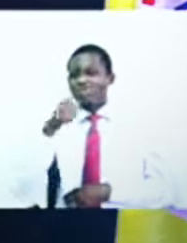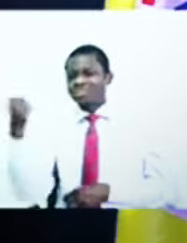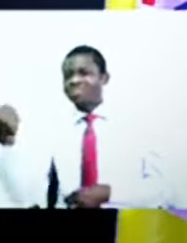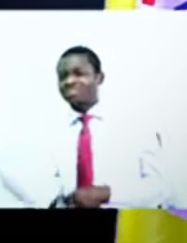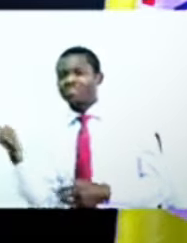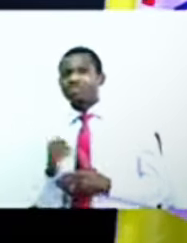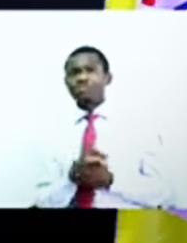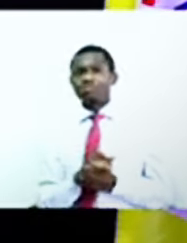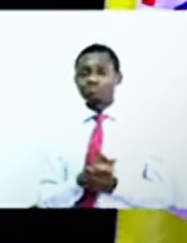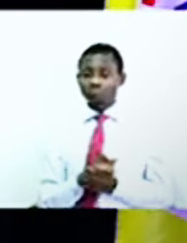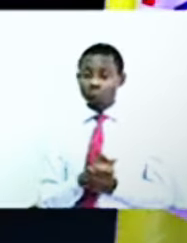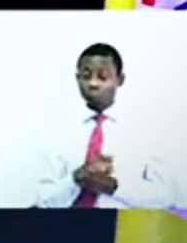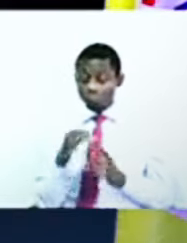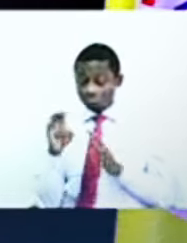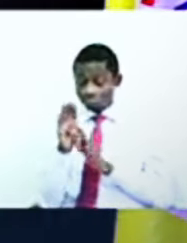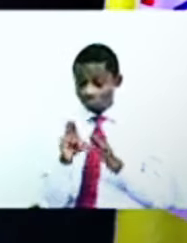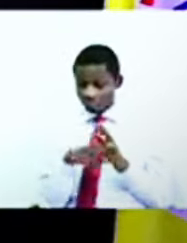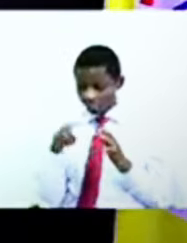Philippians 2:5.